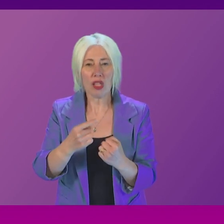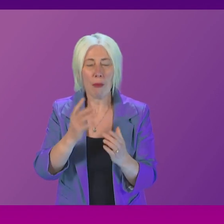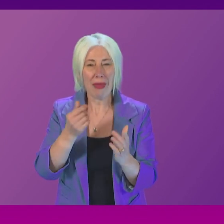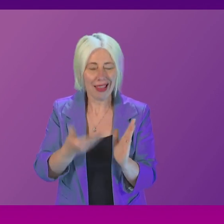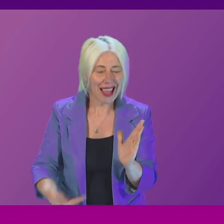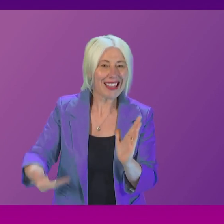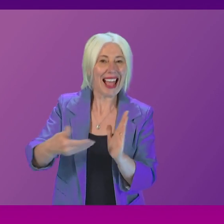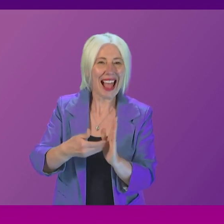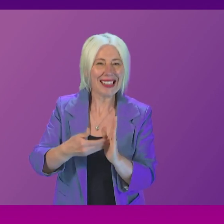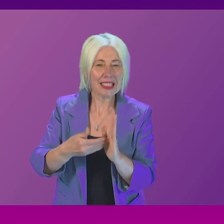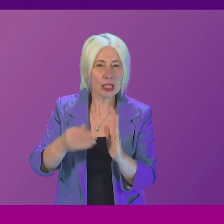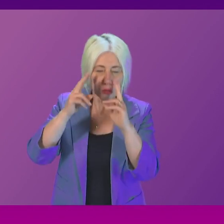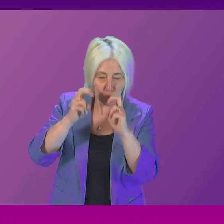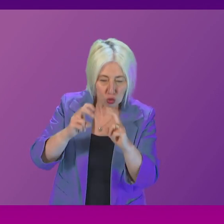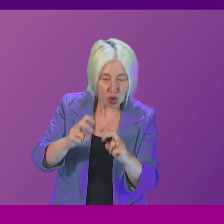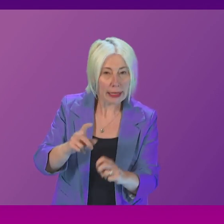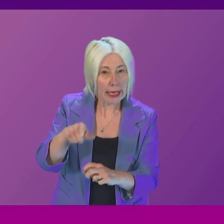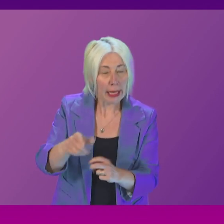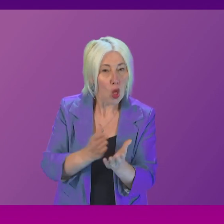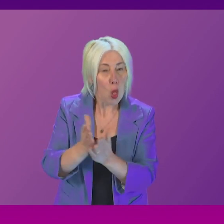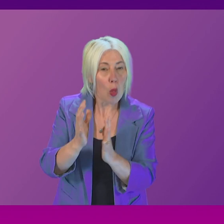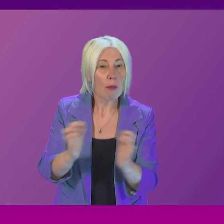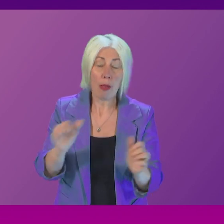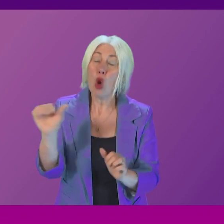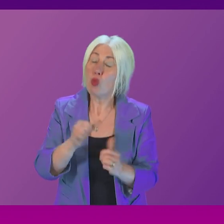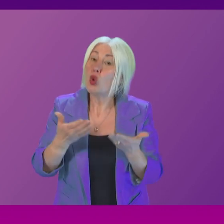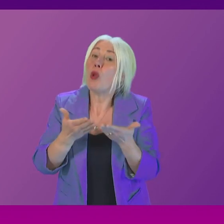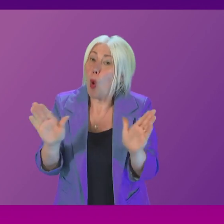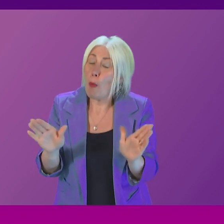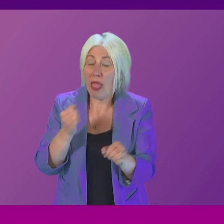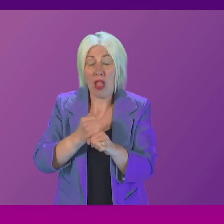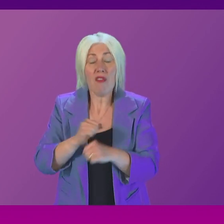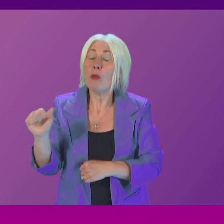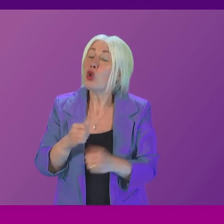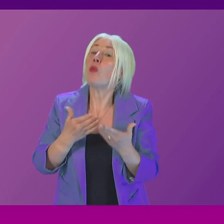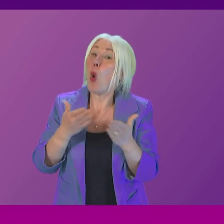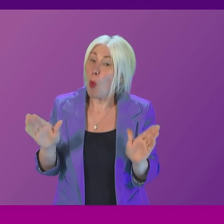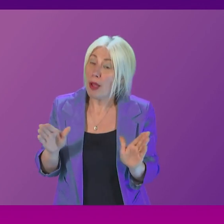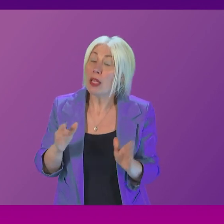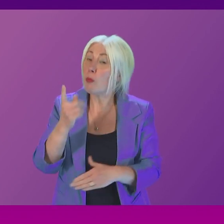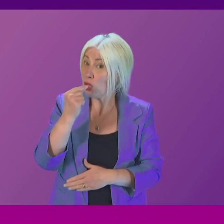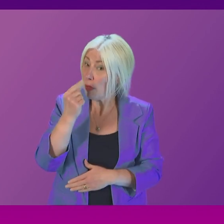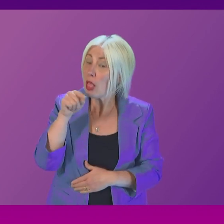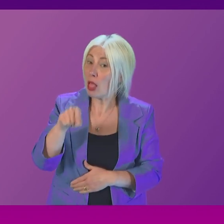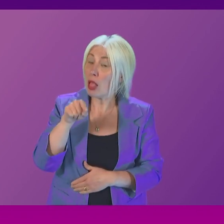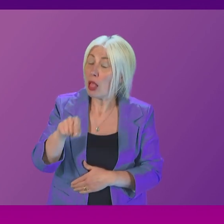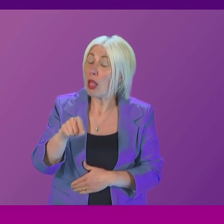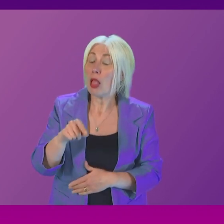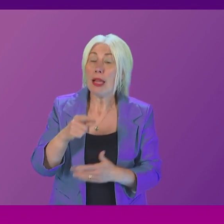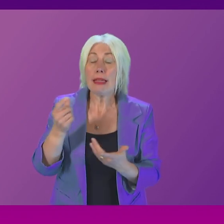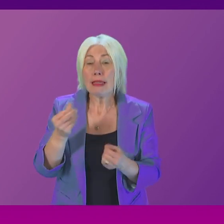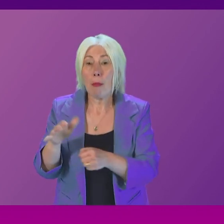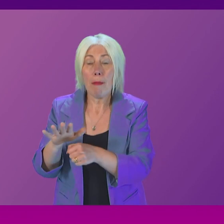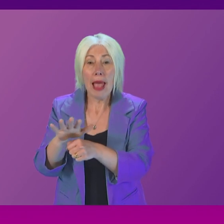additional enhanced scrutiny to the Parliament. We should be as open to that from a government perspective as we possibly can, particularly in areas where we